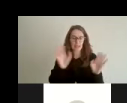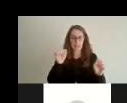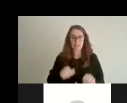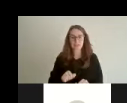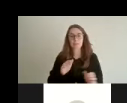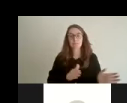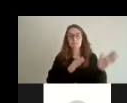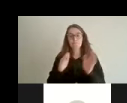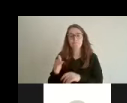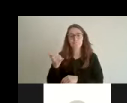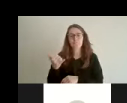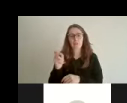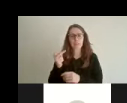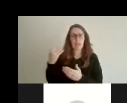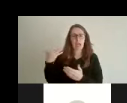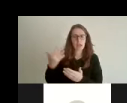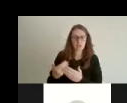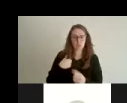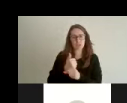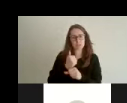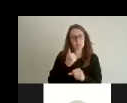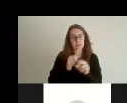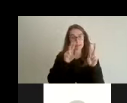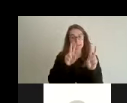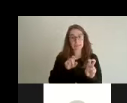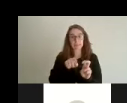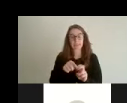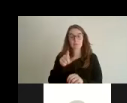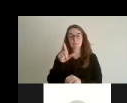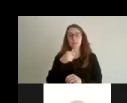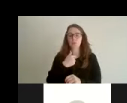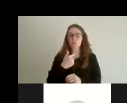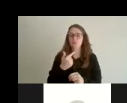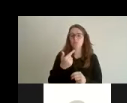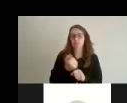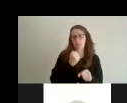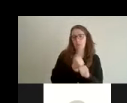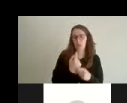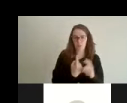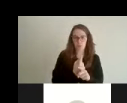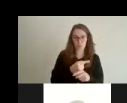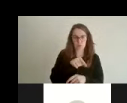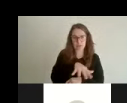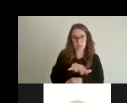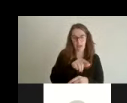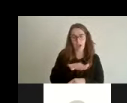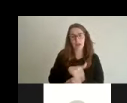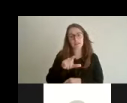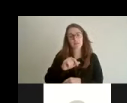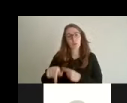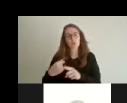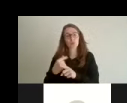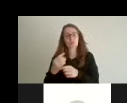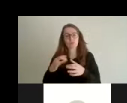20 years worked on these questions, and among other things, I'm working on it in the context of what's called the League of the